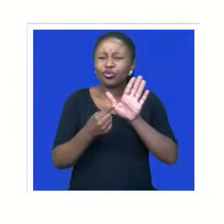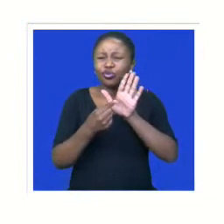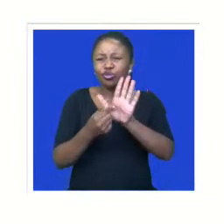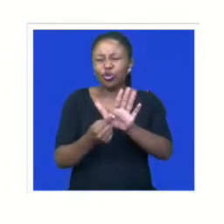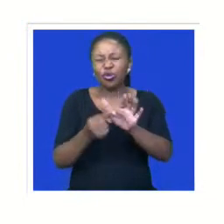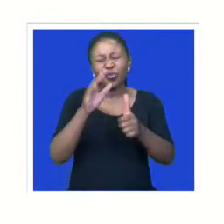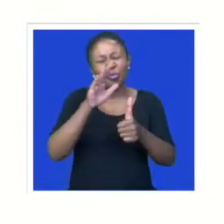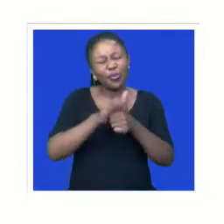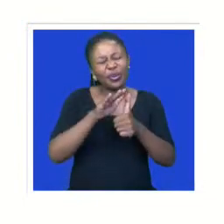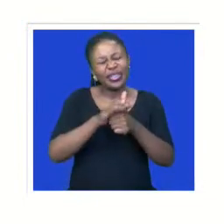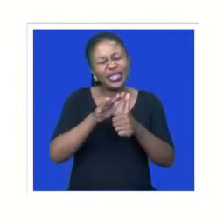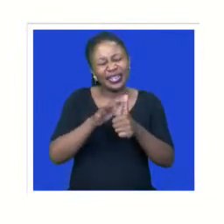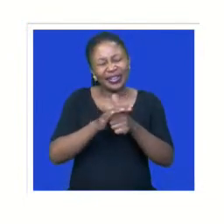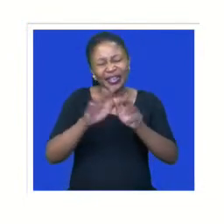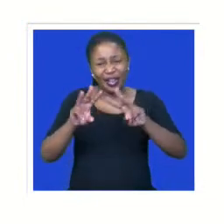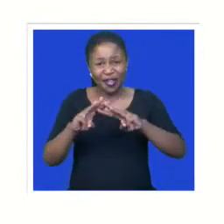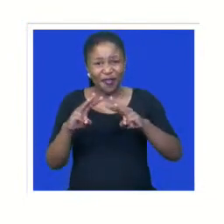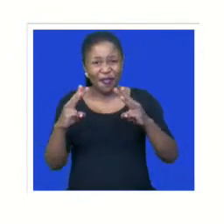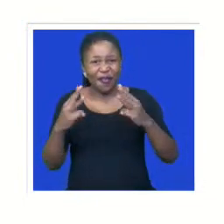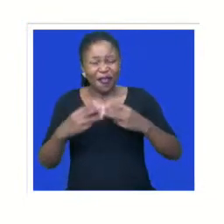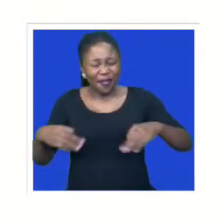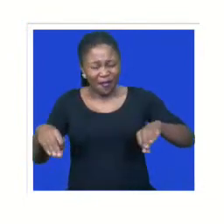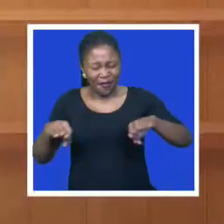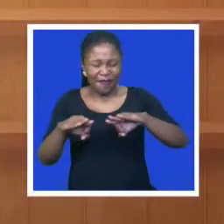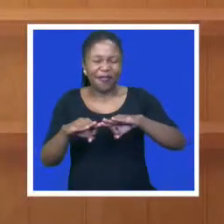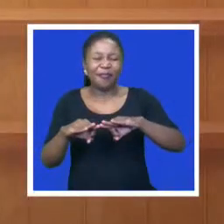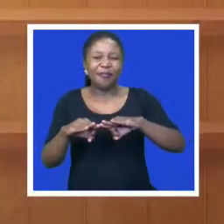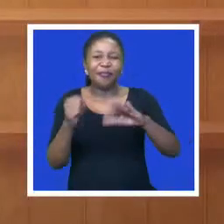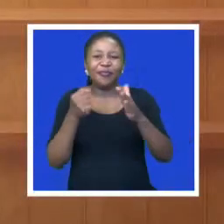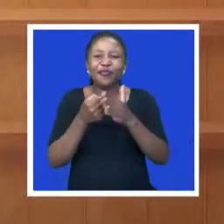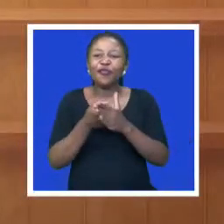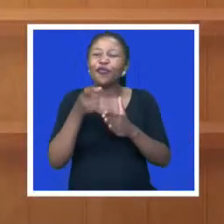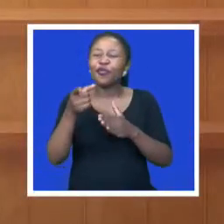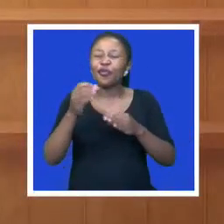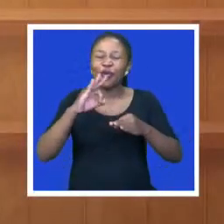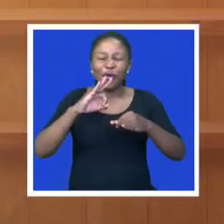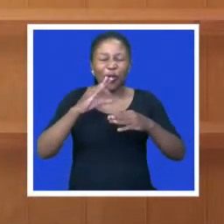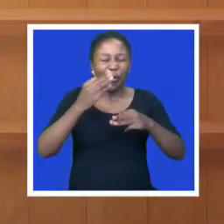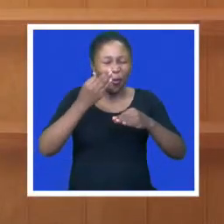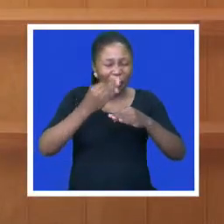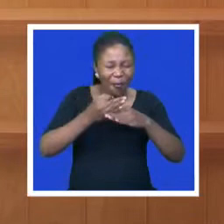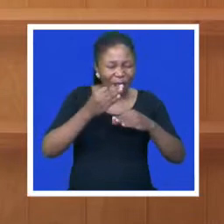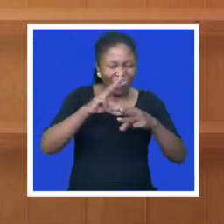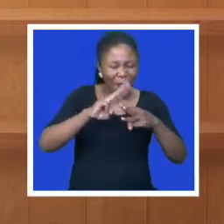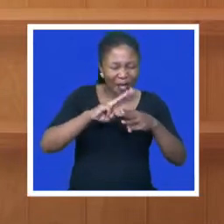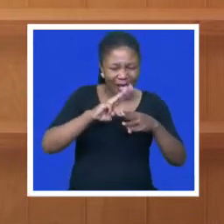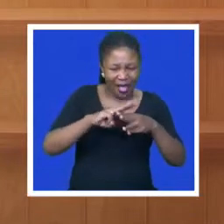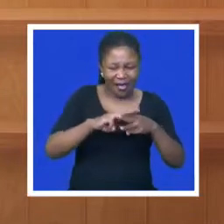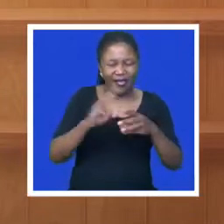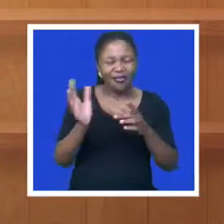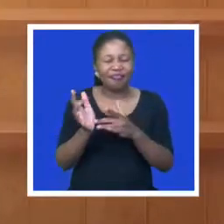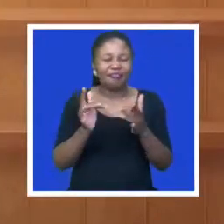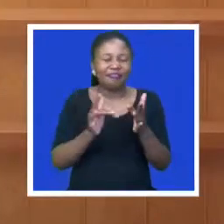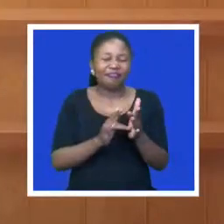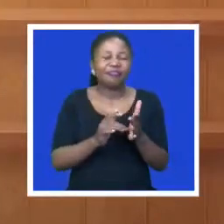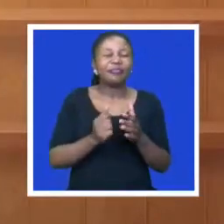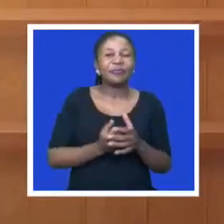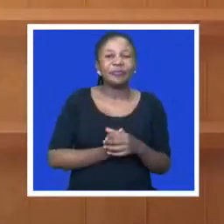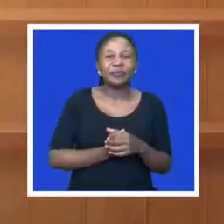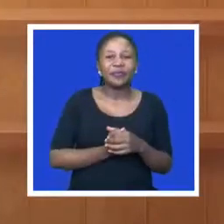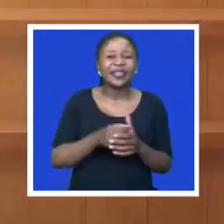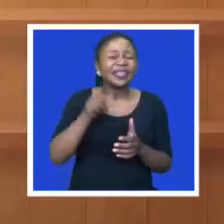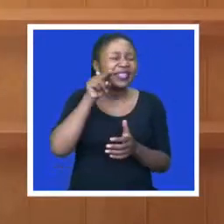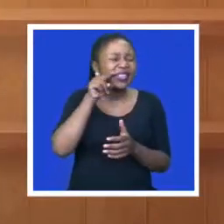Mary was young. She needed someone she can confide to. Let us move on,